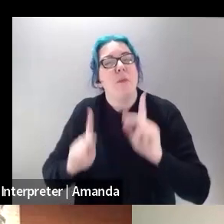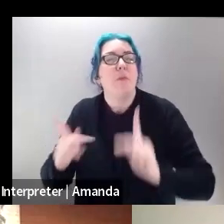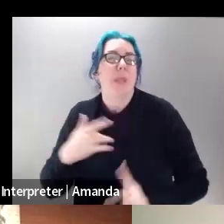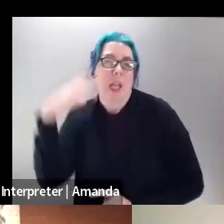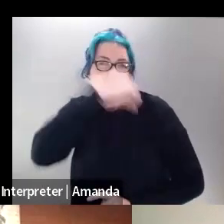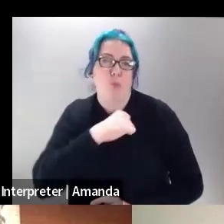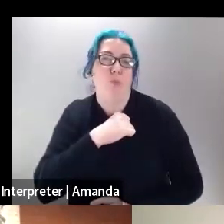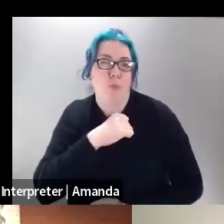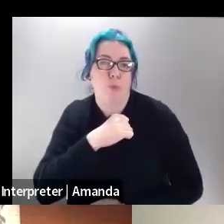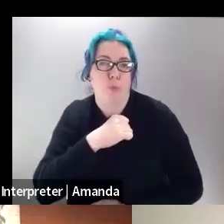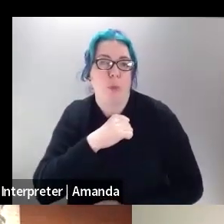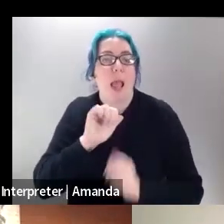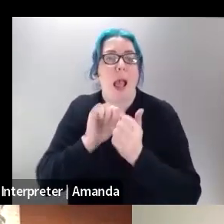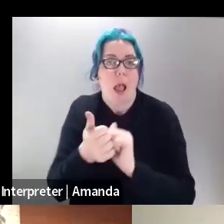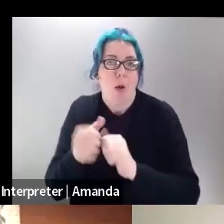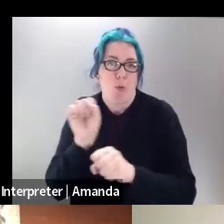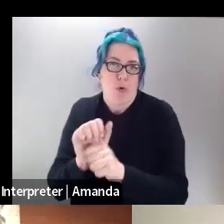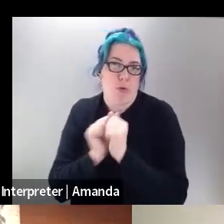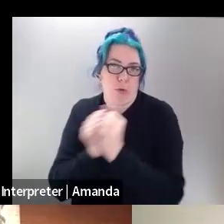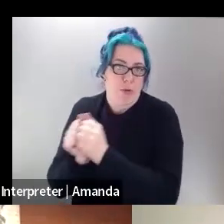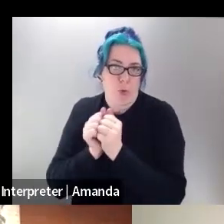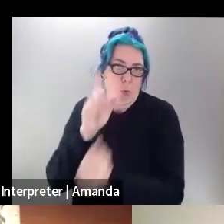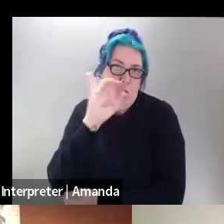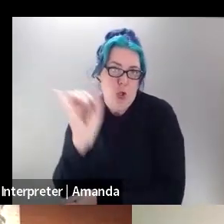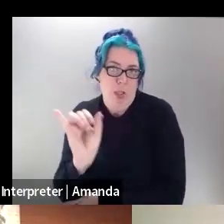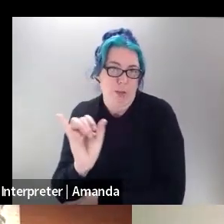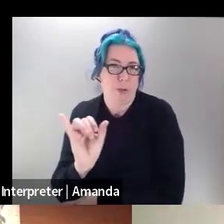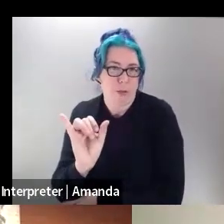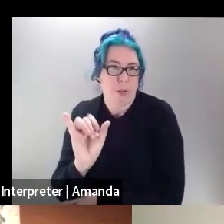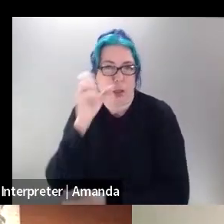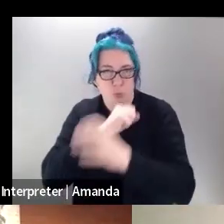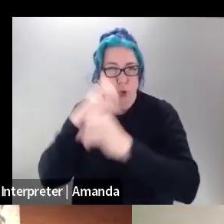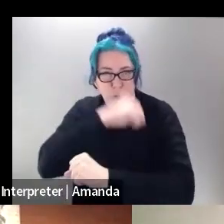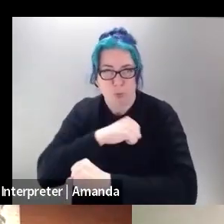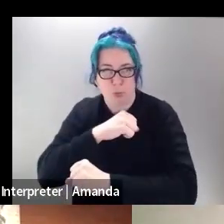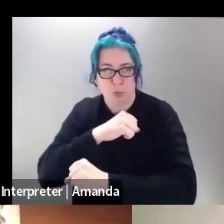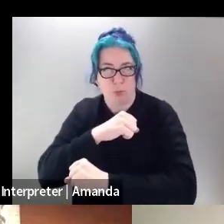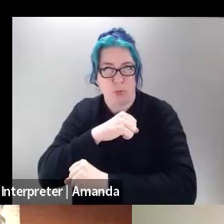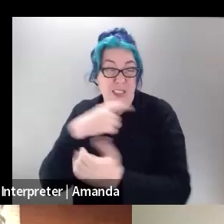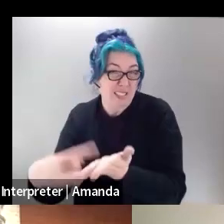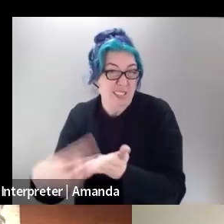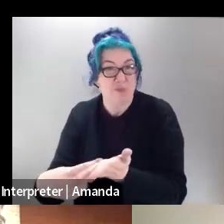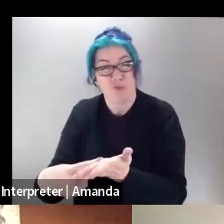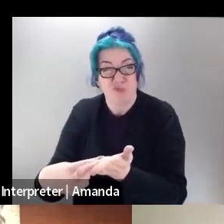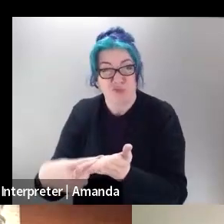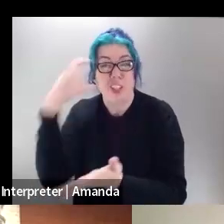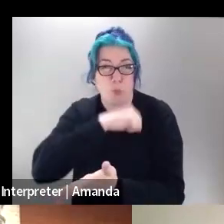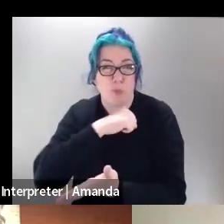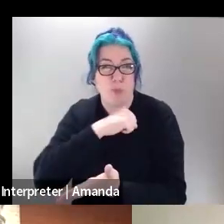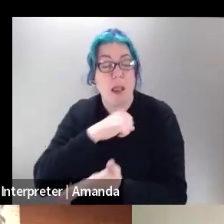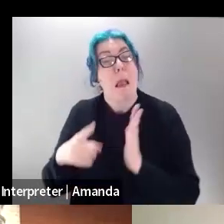we're actually going to work with each other. And maybe there's some risk in approaching our work together that